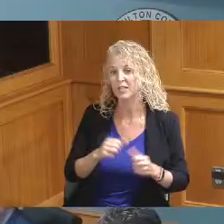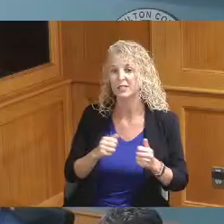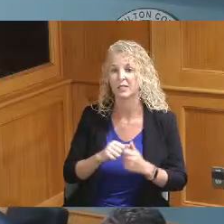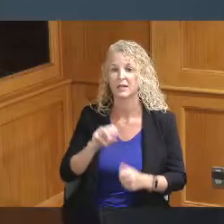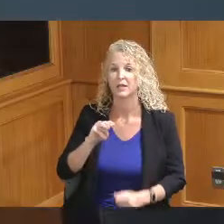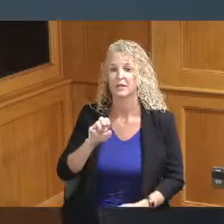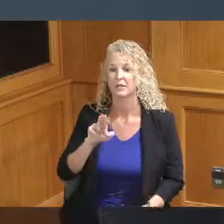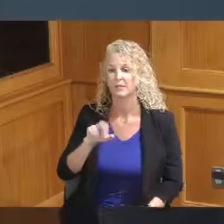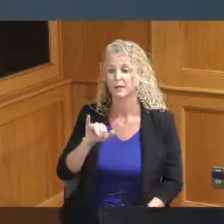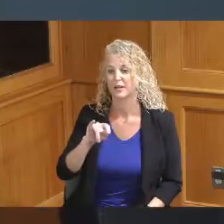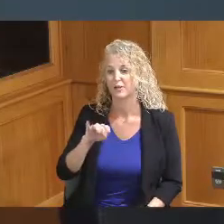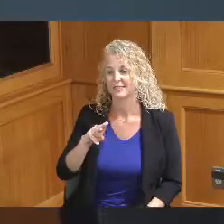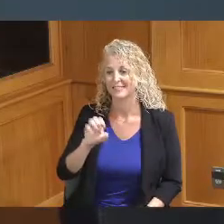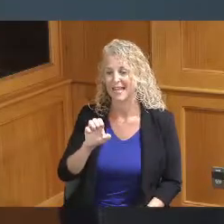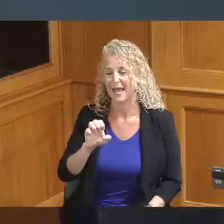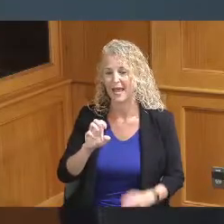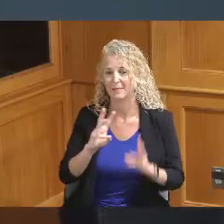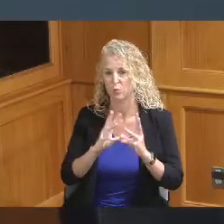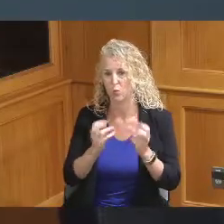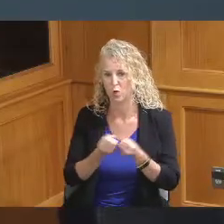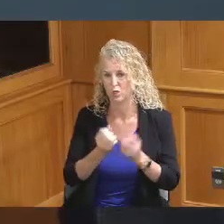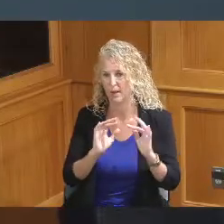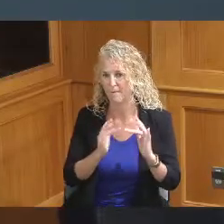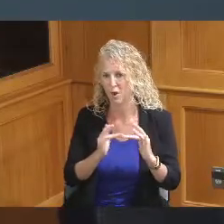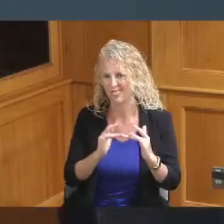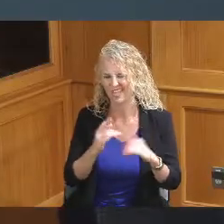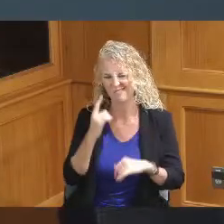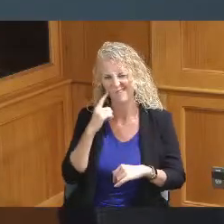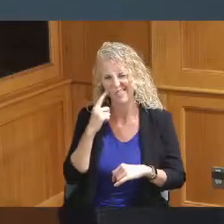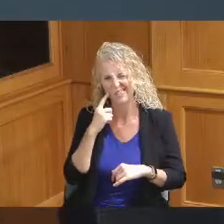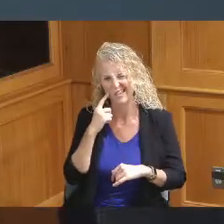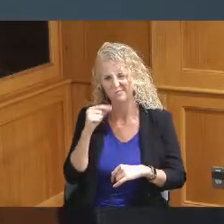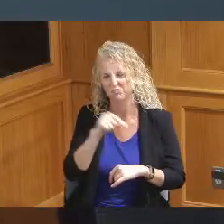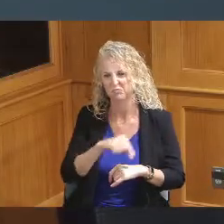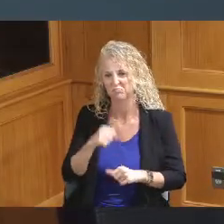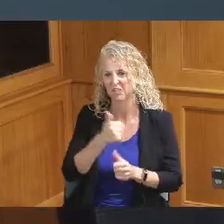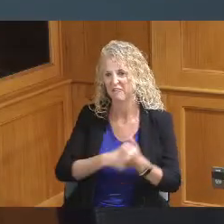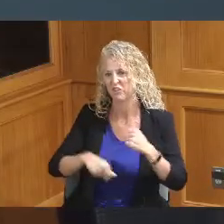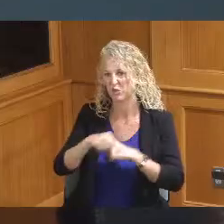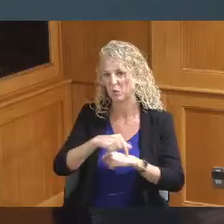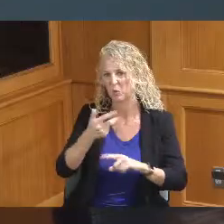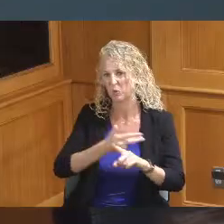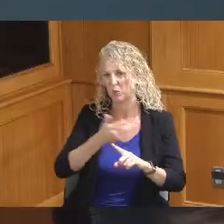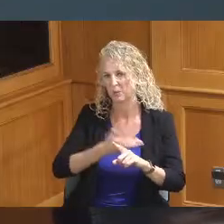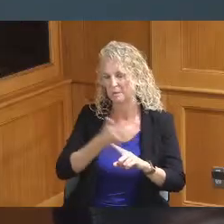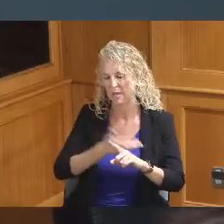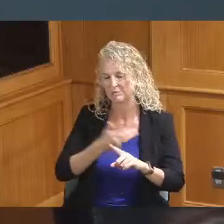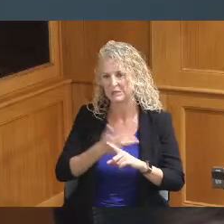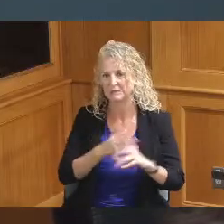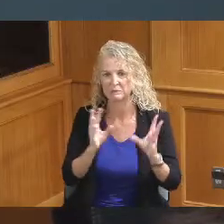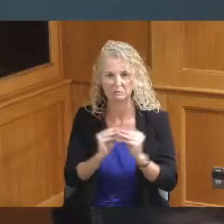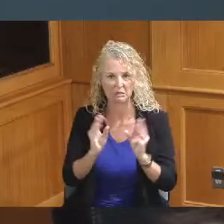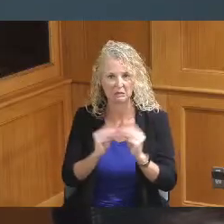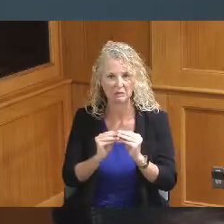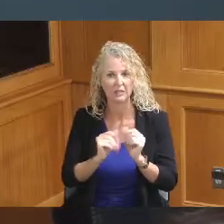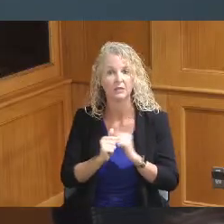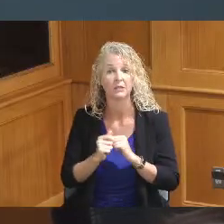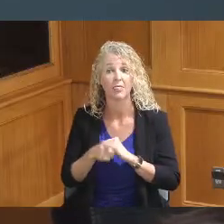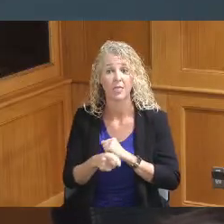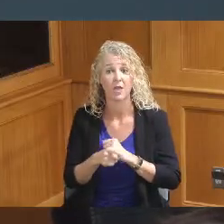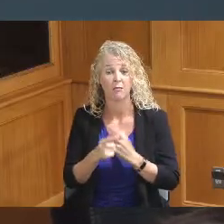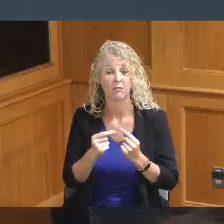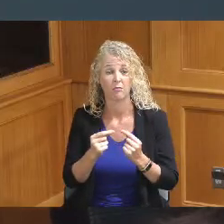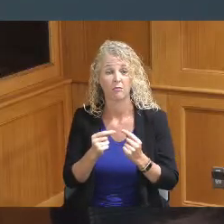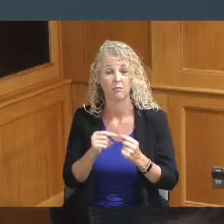Maritime webinar. That they meet basically quarterly, but they've been meeting more recently lately, and they deal with